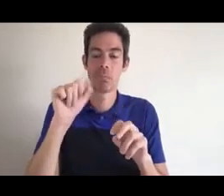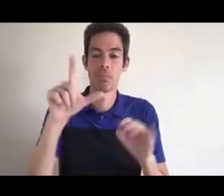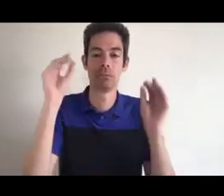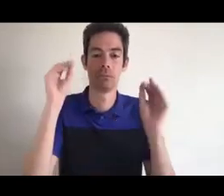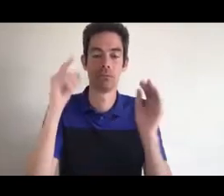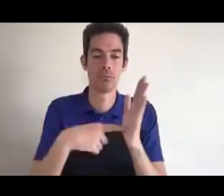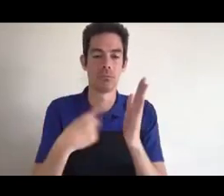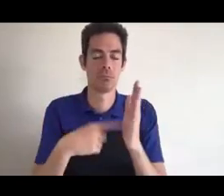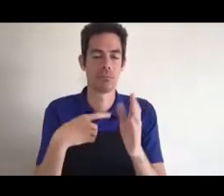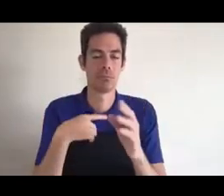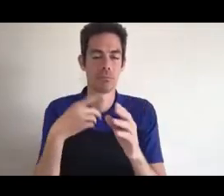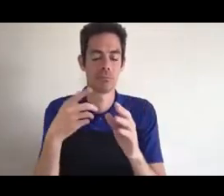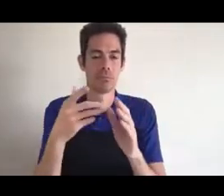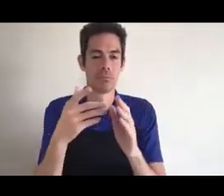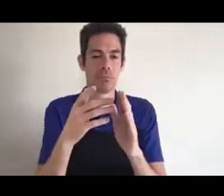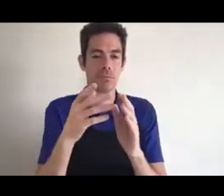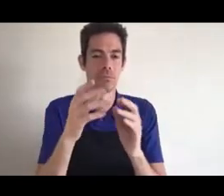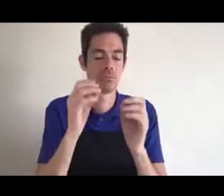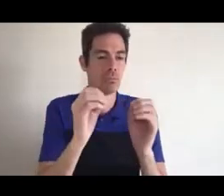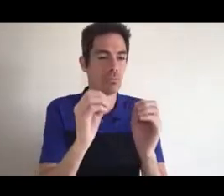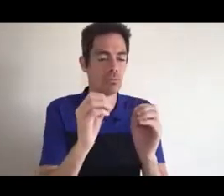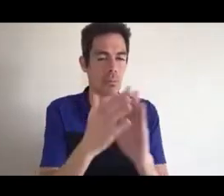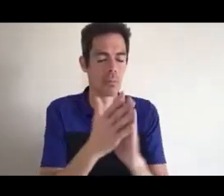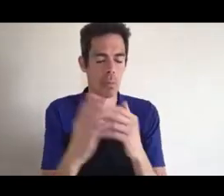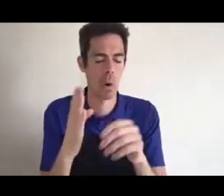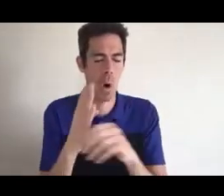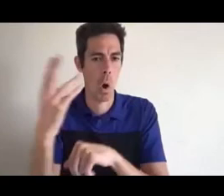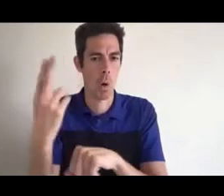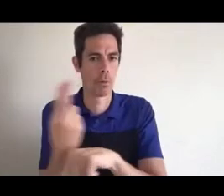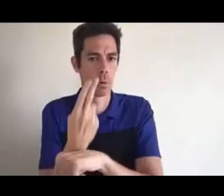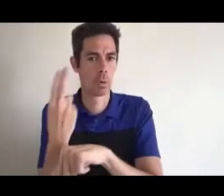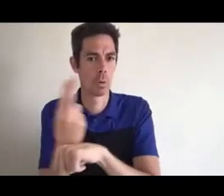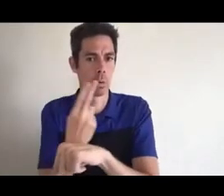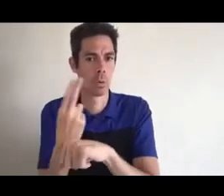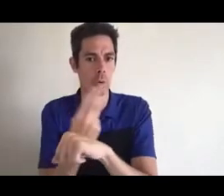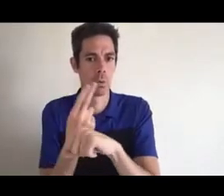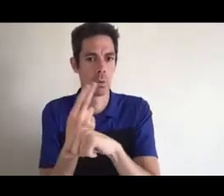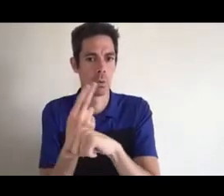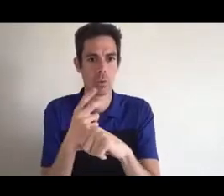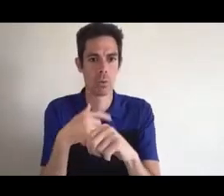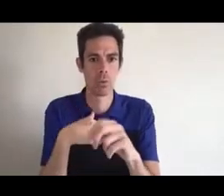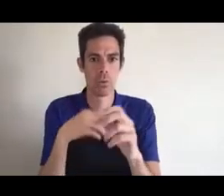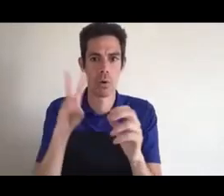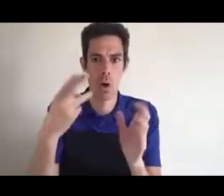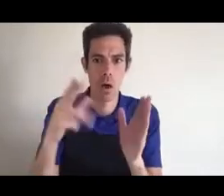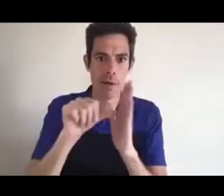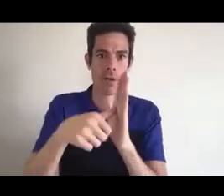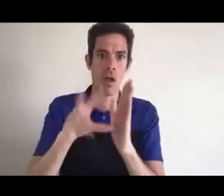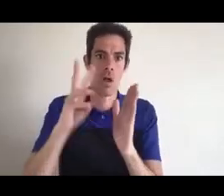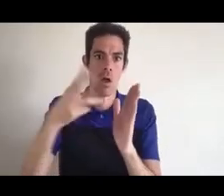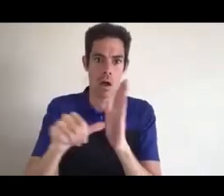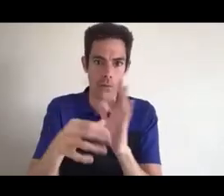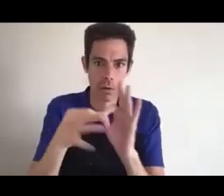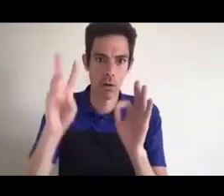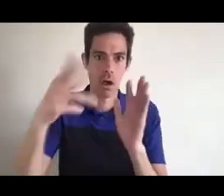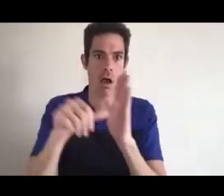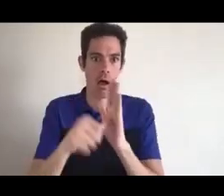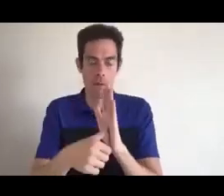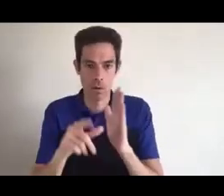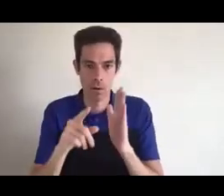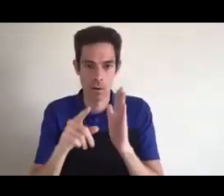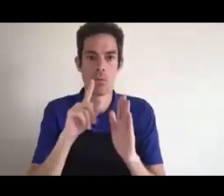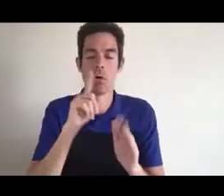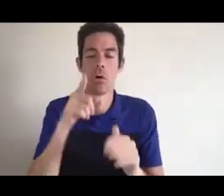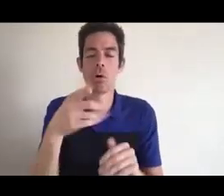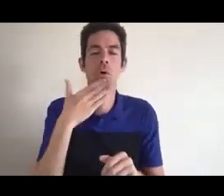that this is sometimes overused. And so, you have